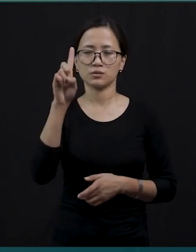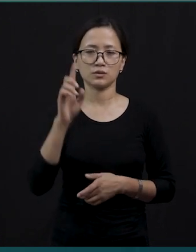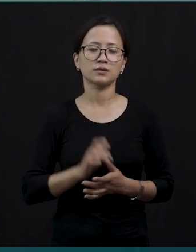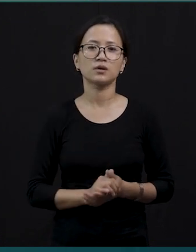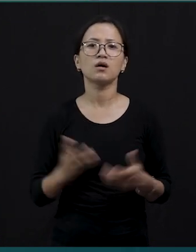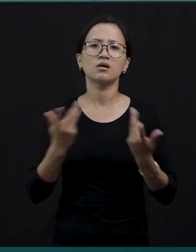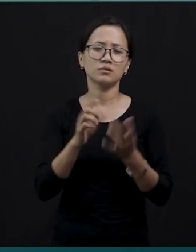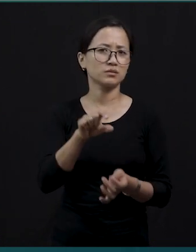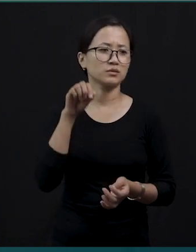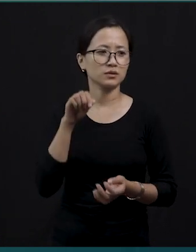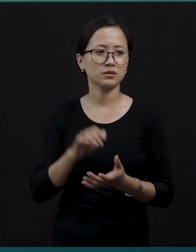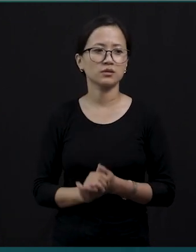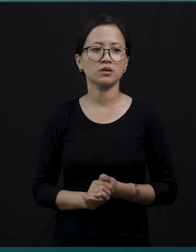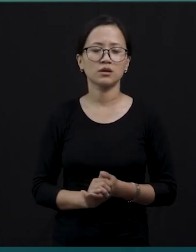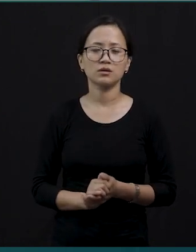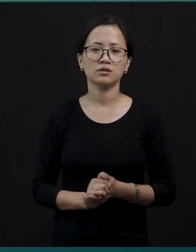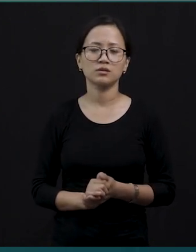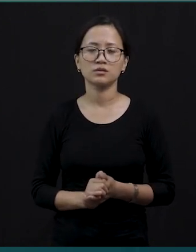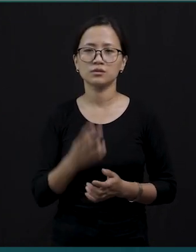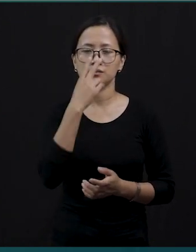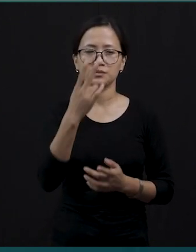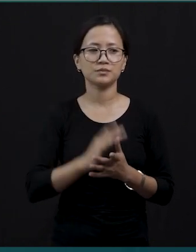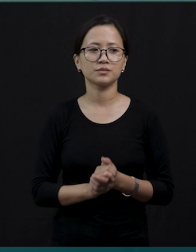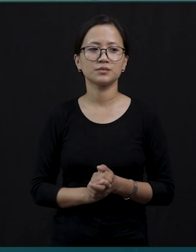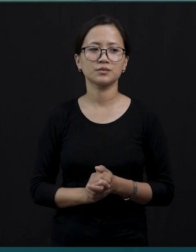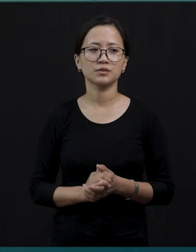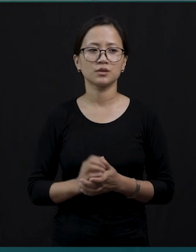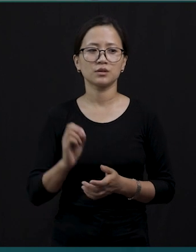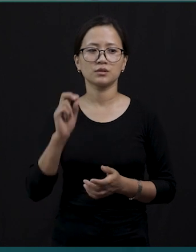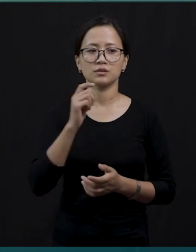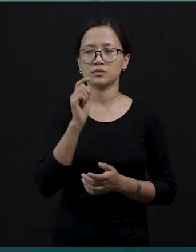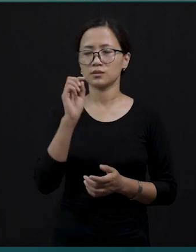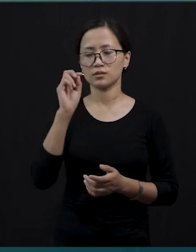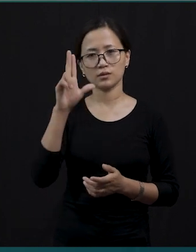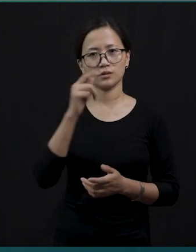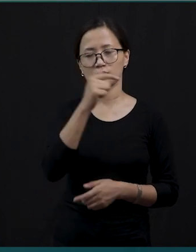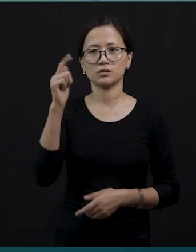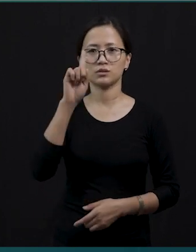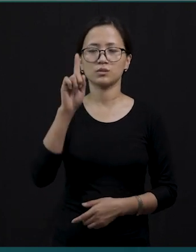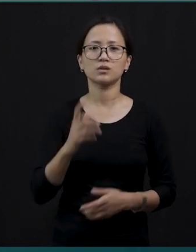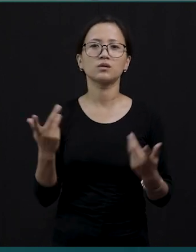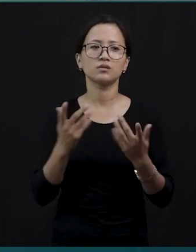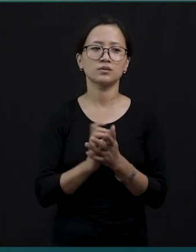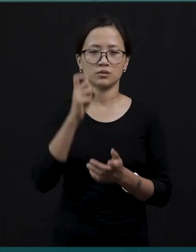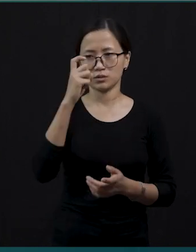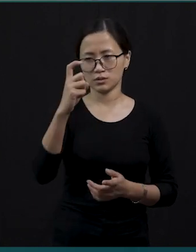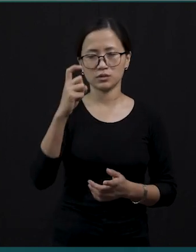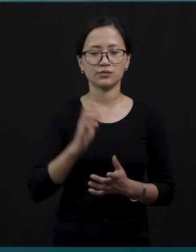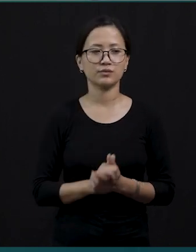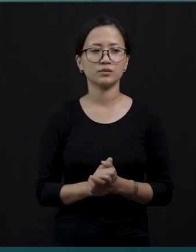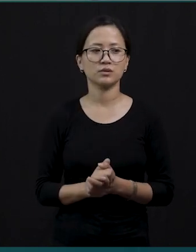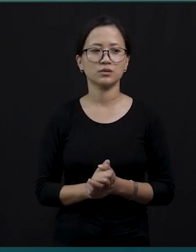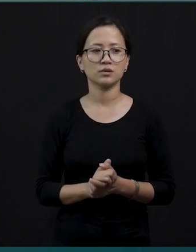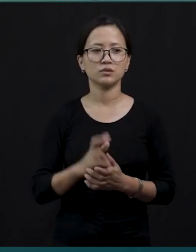5,021, how much we will get, children? Let's see. 8 minus 1. How much you'll get? 7.